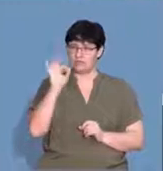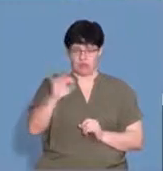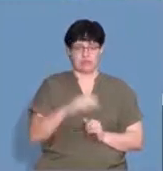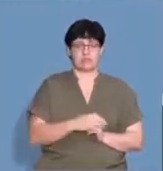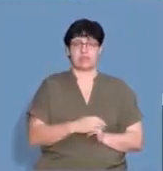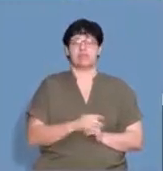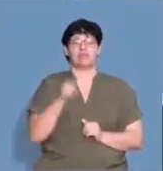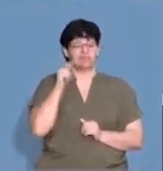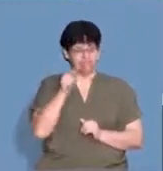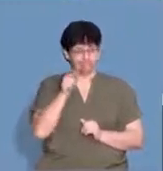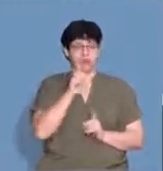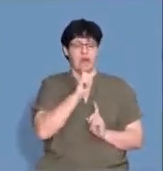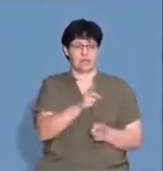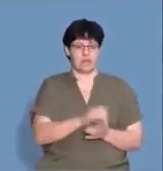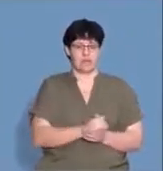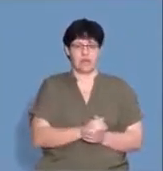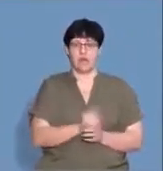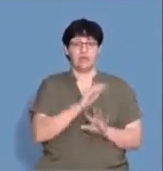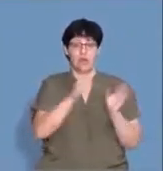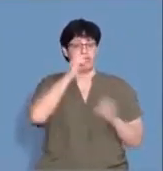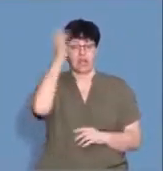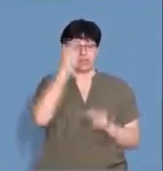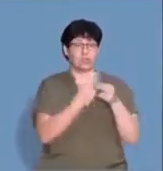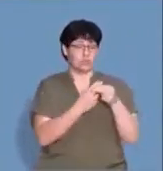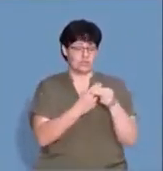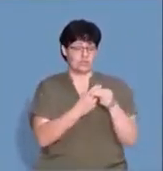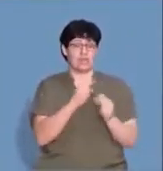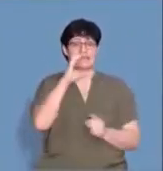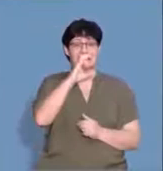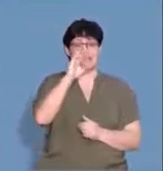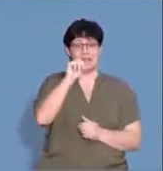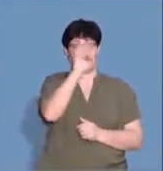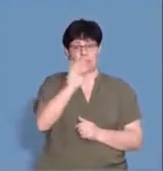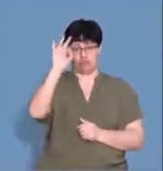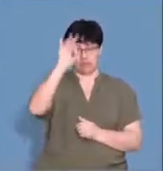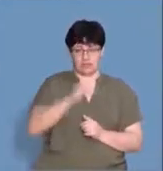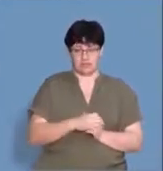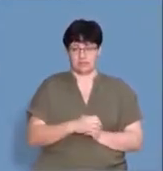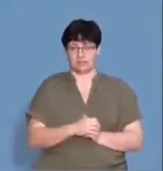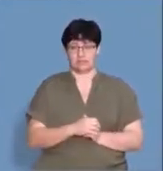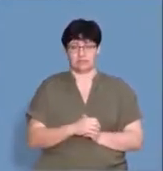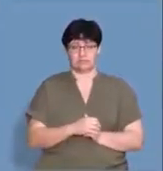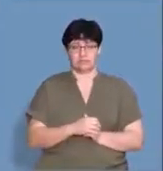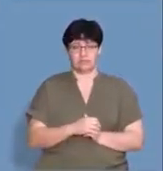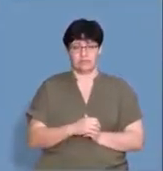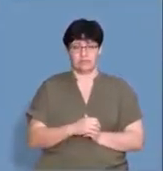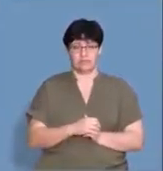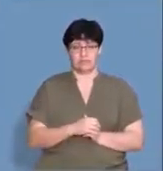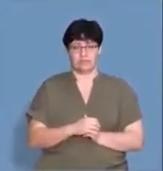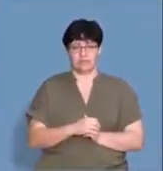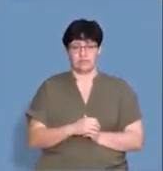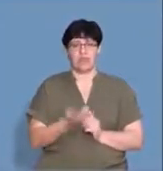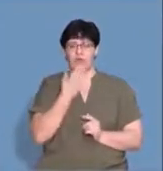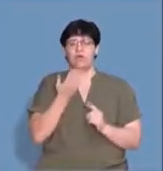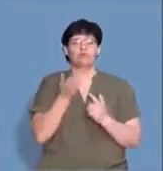Right, so that is my answer, and don't forget your units. They want it in centimeters cubed. Now I'm going to just